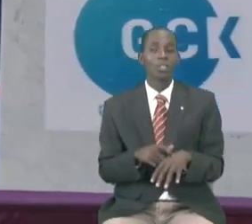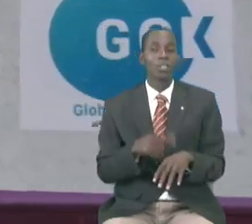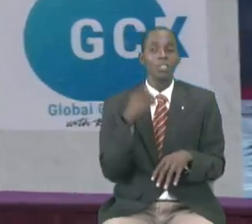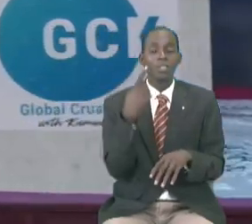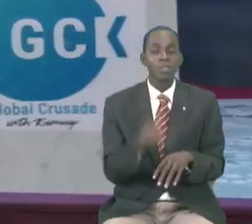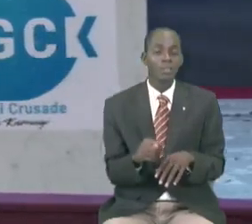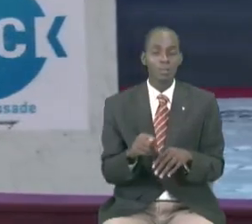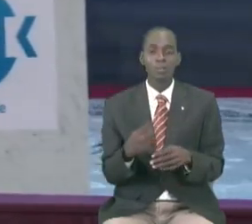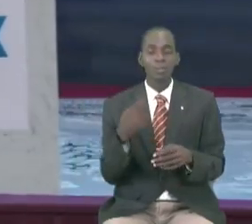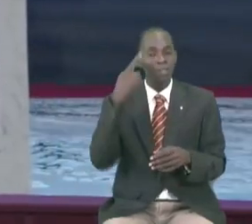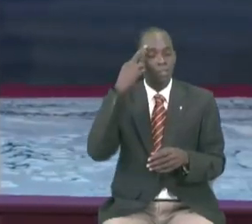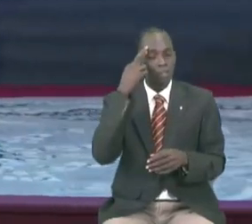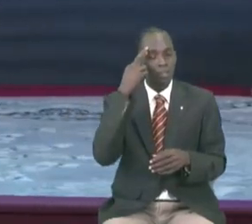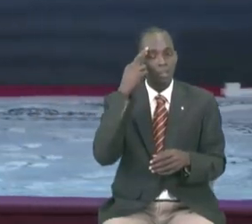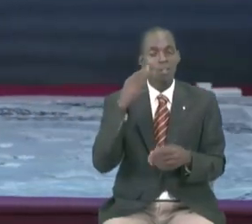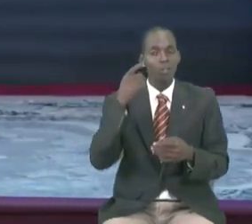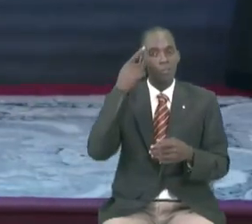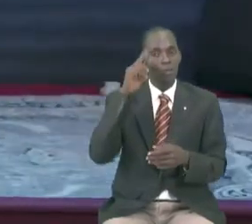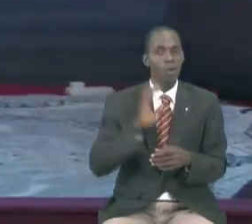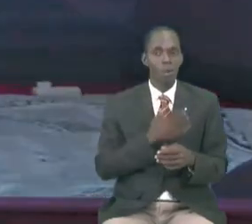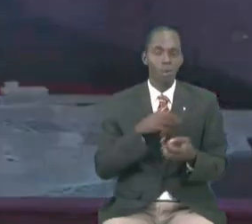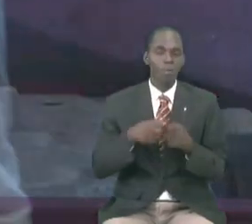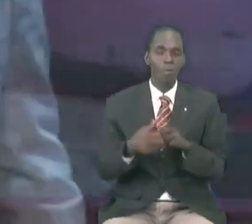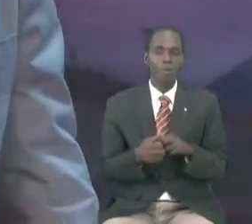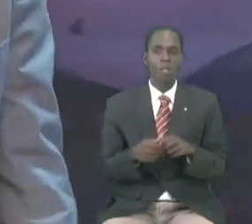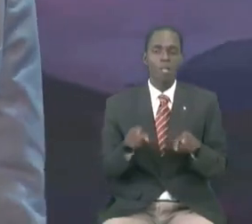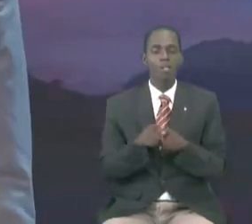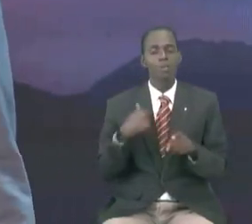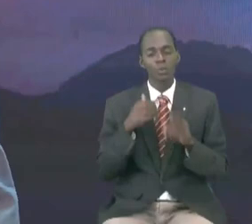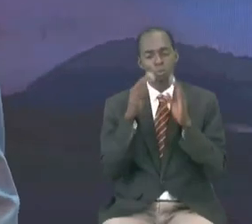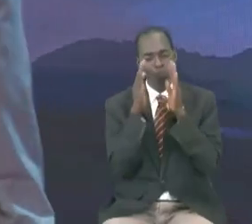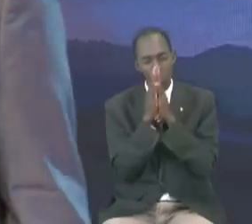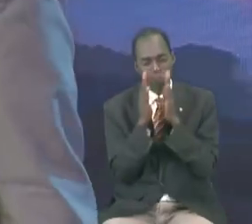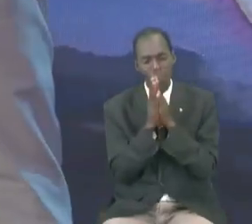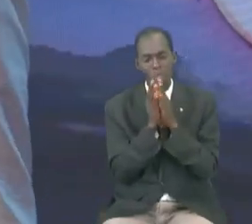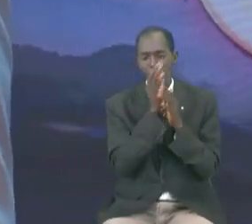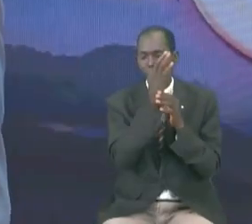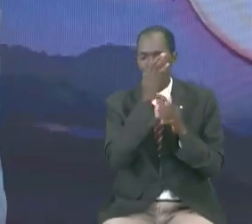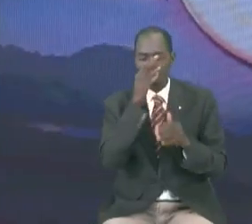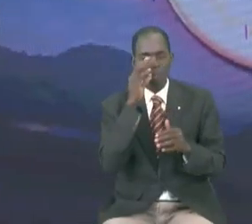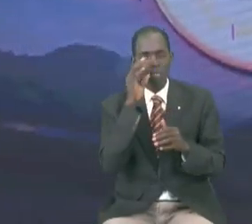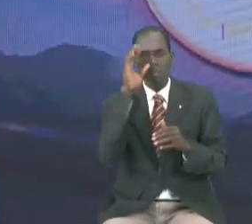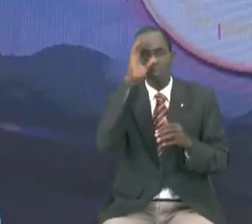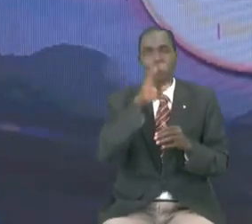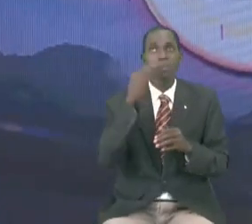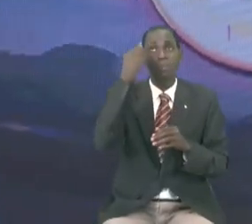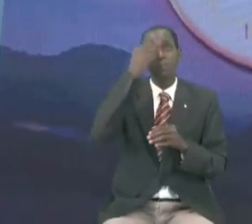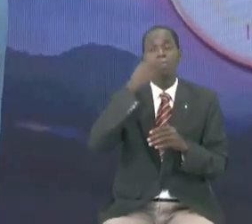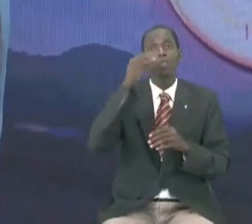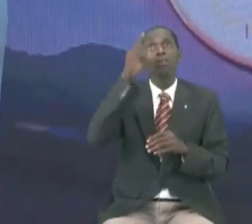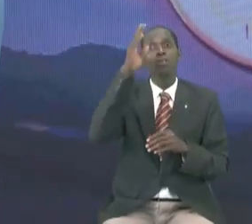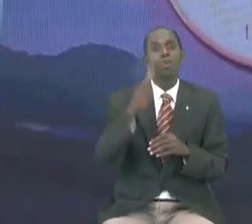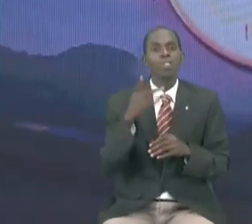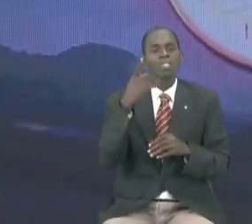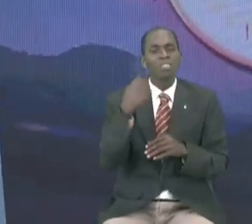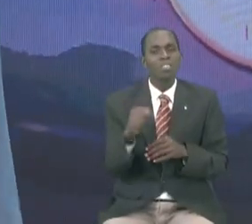Lord, the cause of our problem is fast asleep. The Lord has called us. And he said, go ye